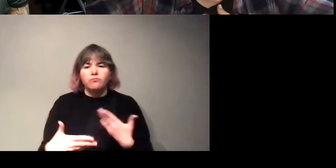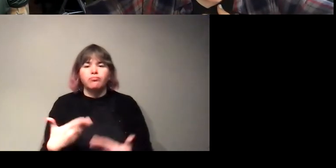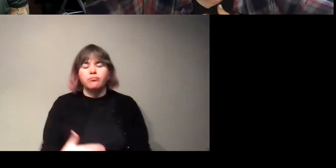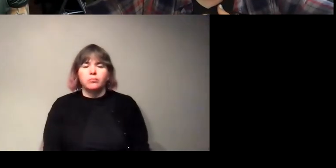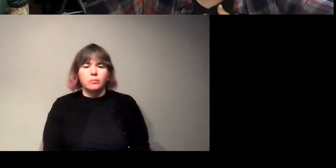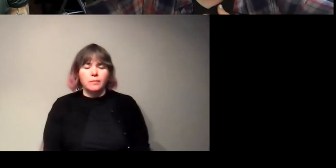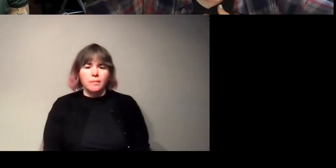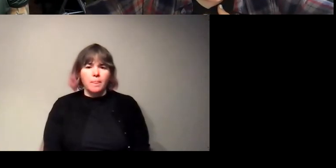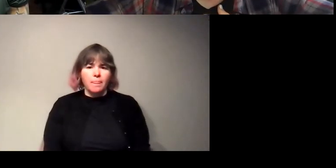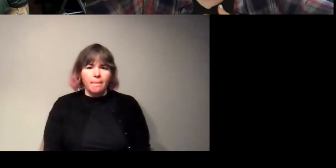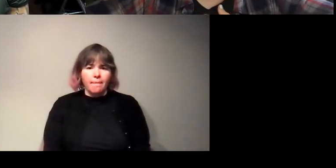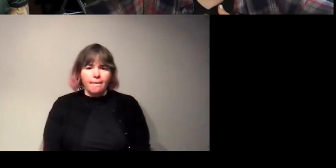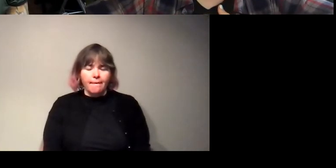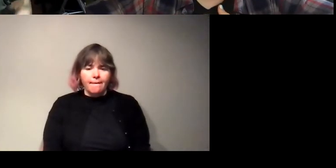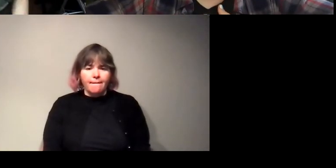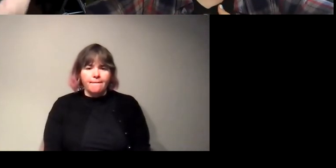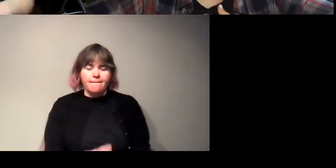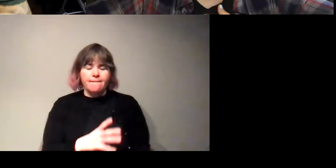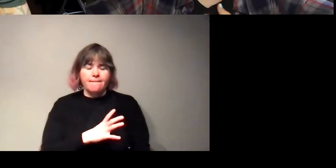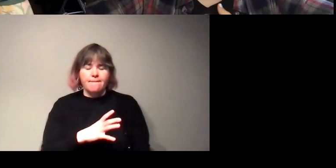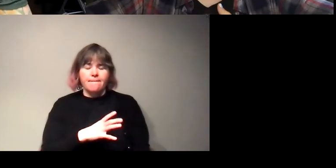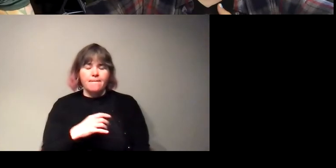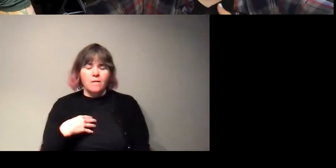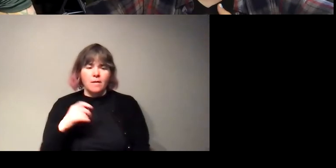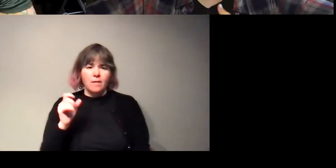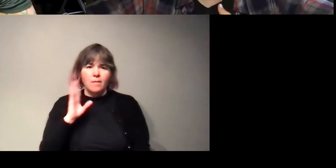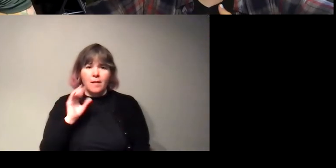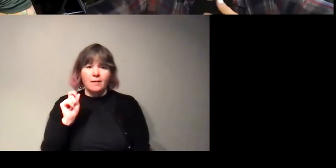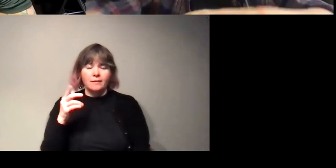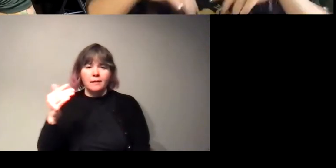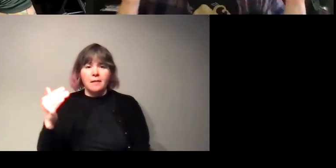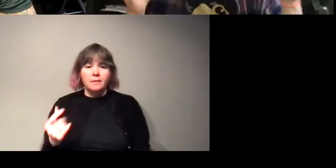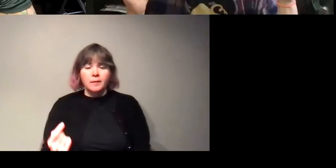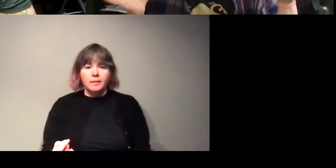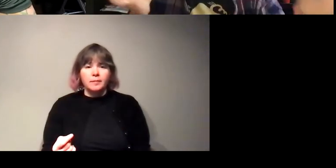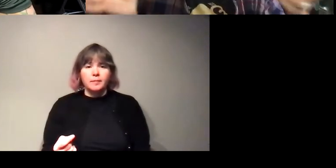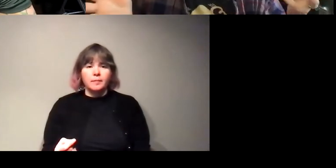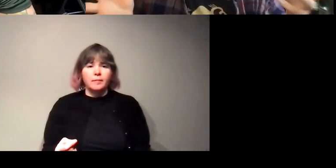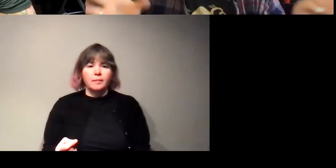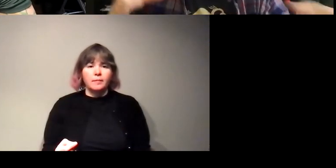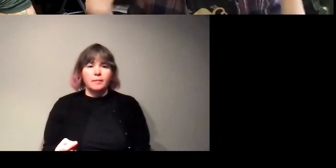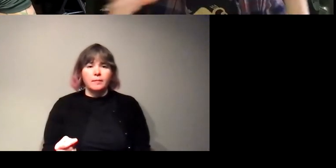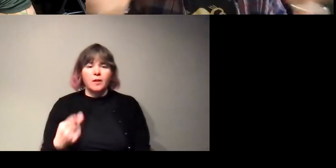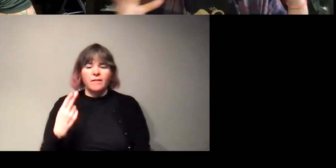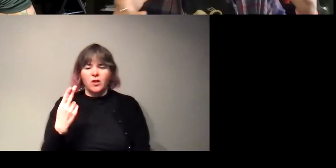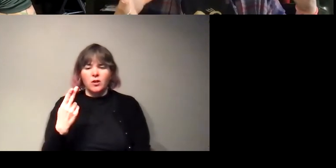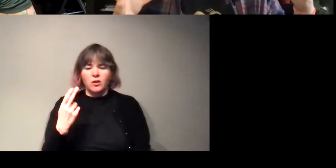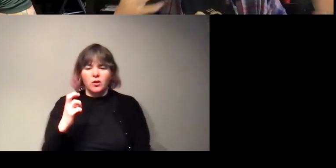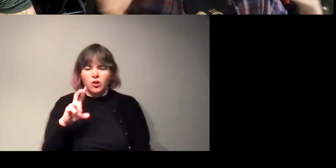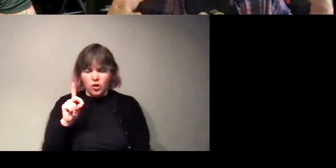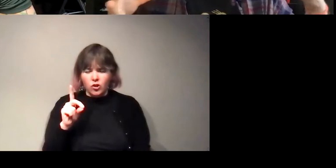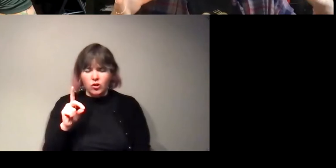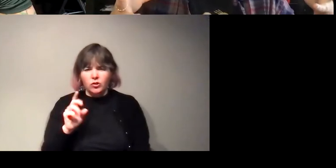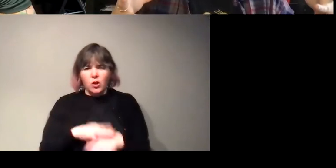read. Okay, cool. So let me ask the next question. Are there herds on prairies, and like how do animals and